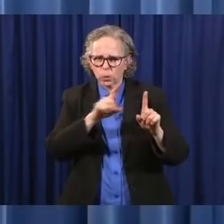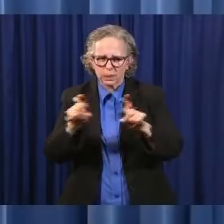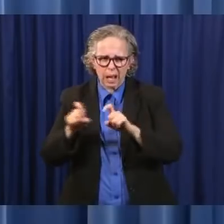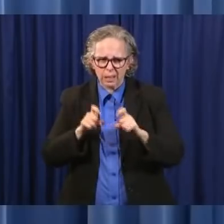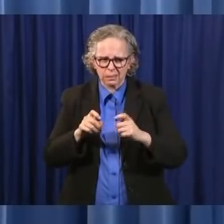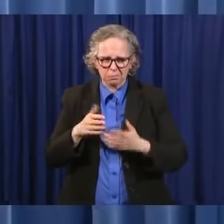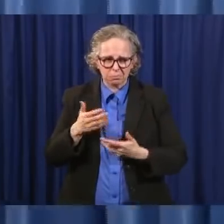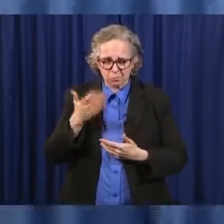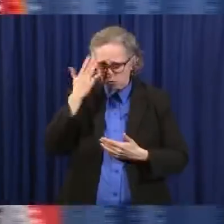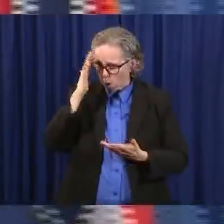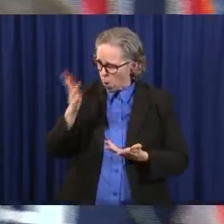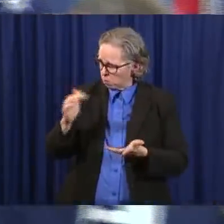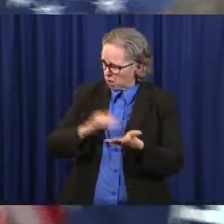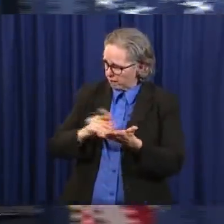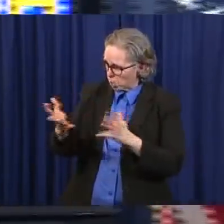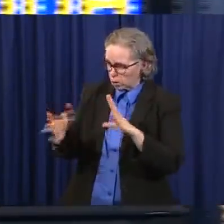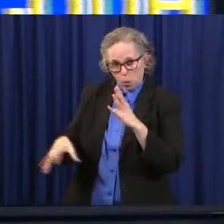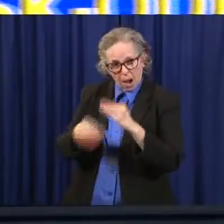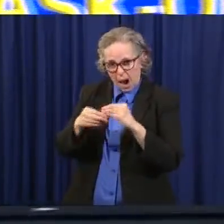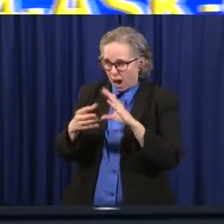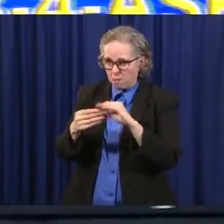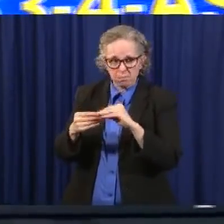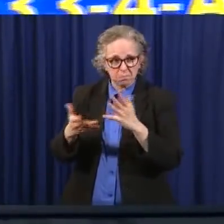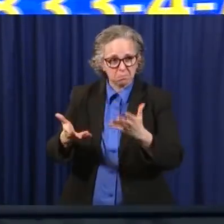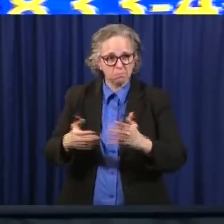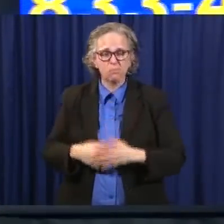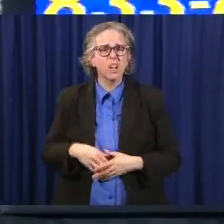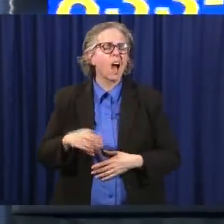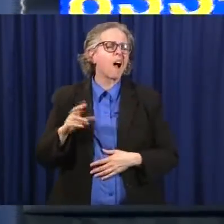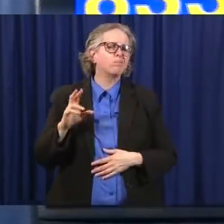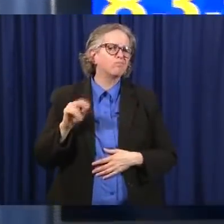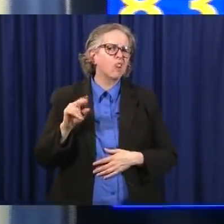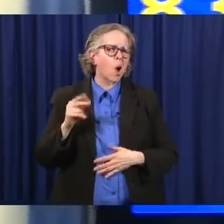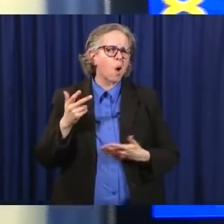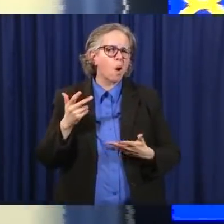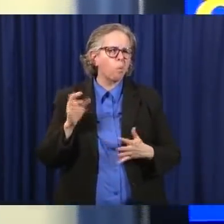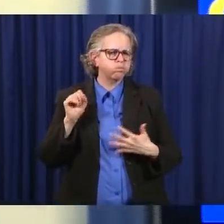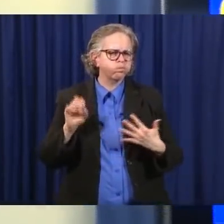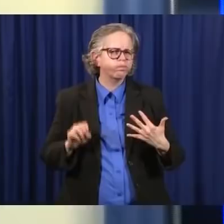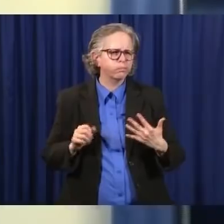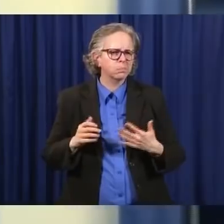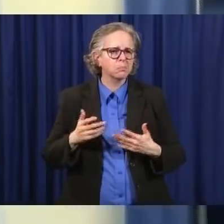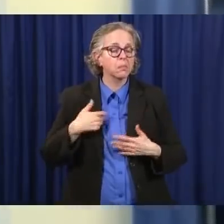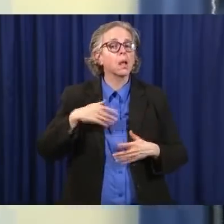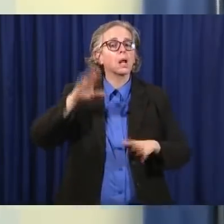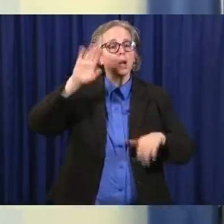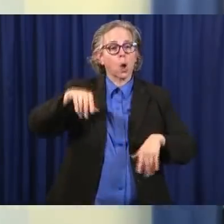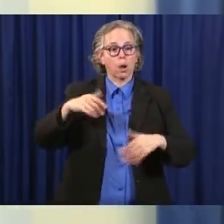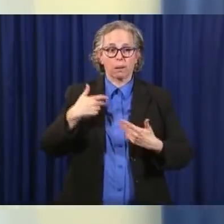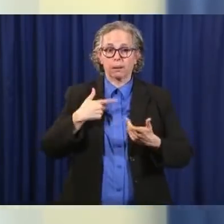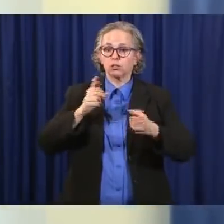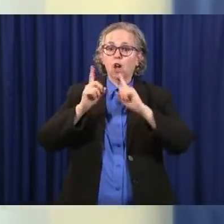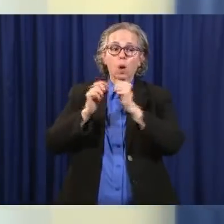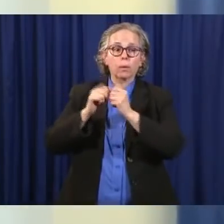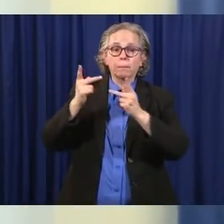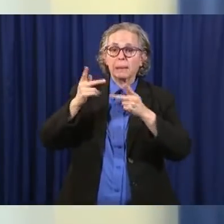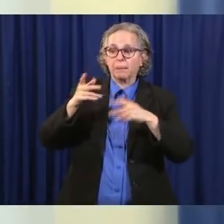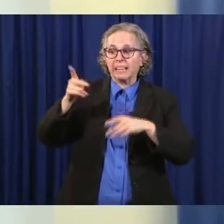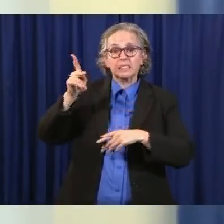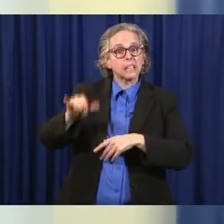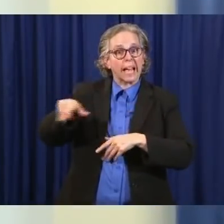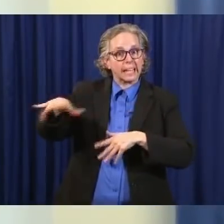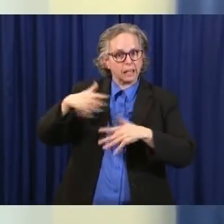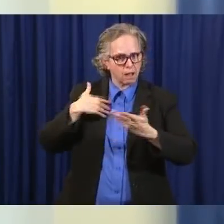to that. No, I talk quite often to my peer in Kentucky, and they've done a lot